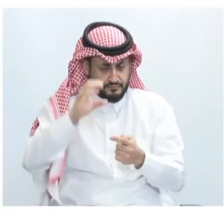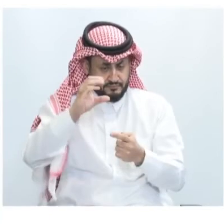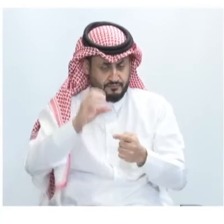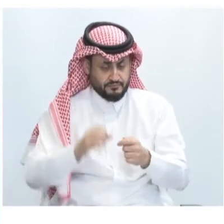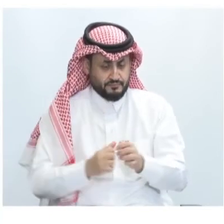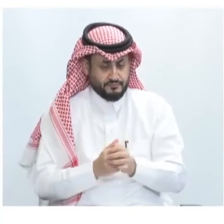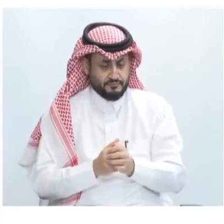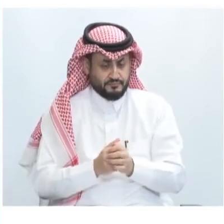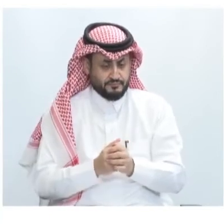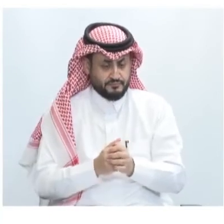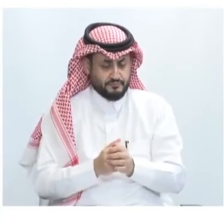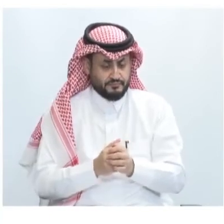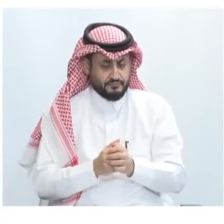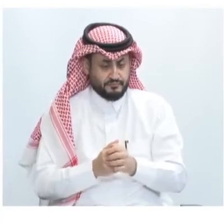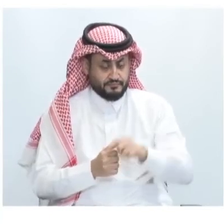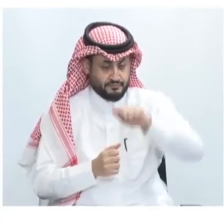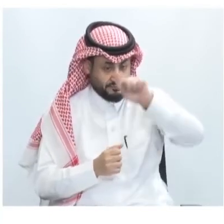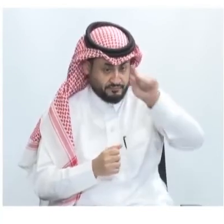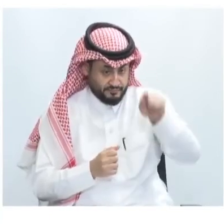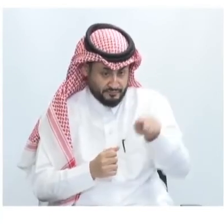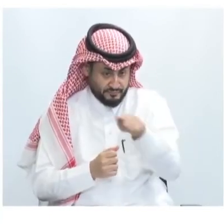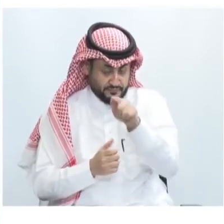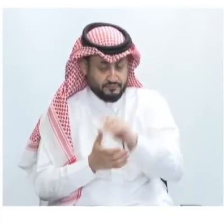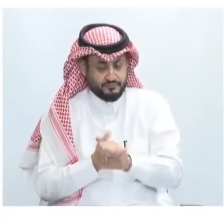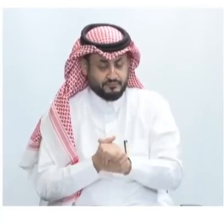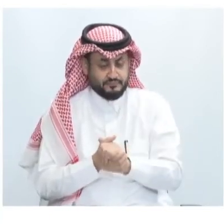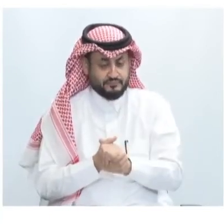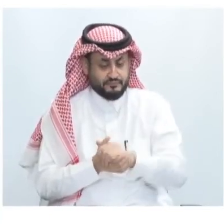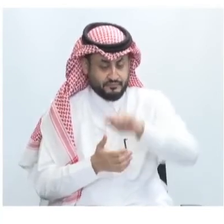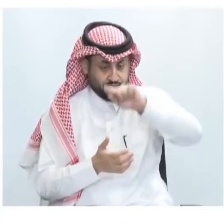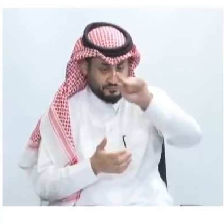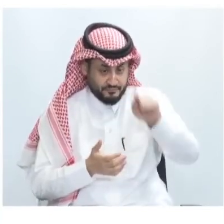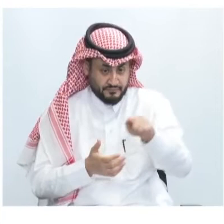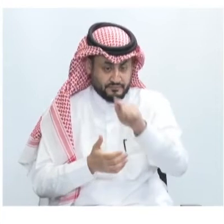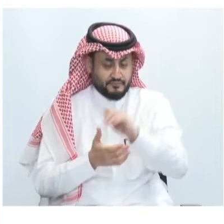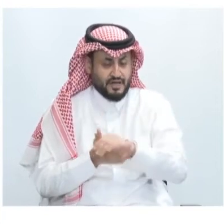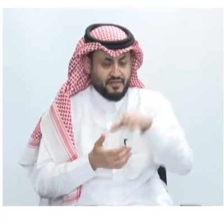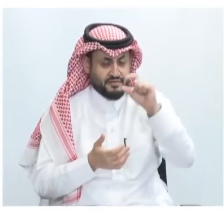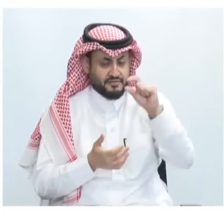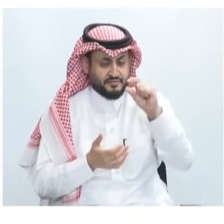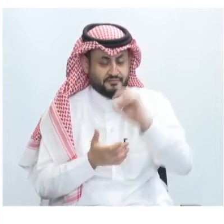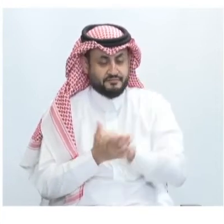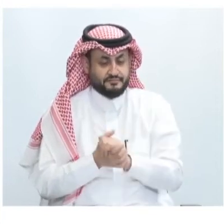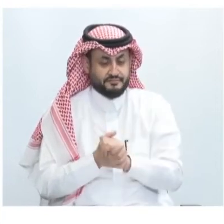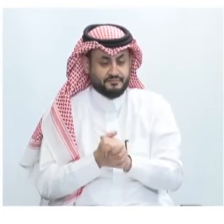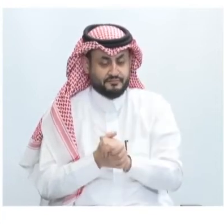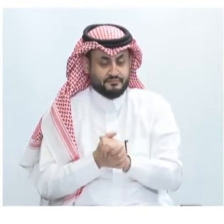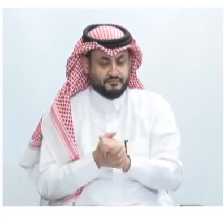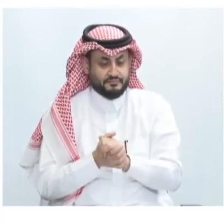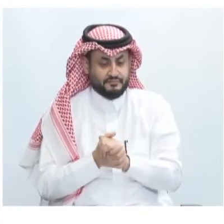Start from the right, up, again, and down. Okay, so this is the letter